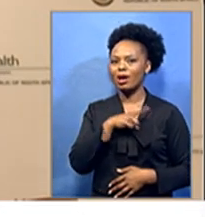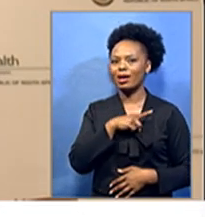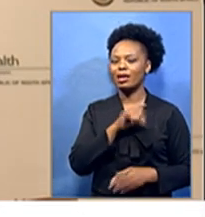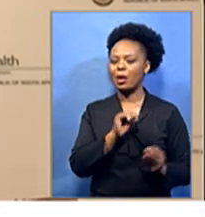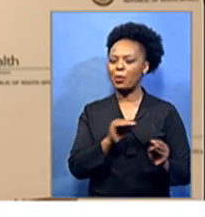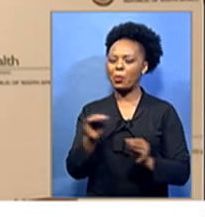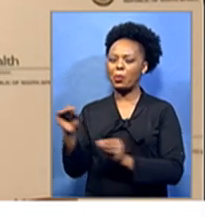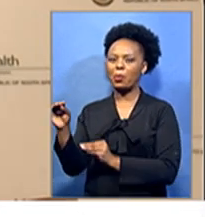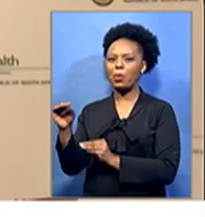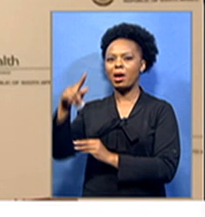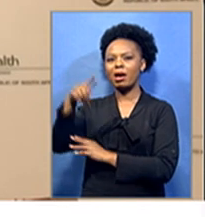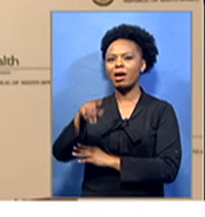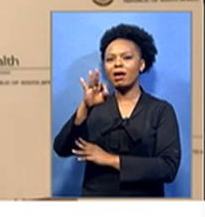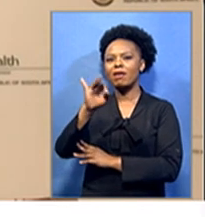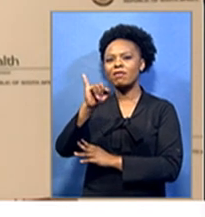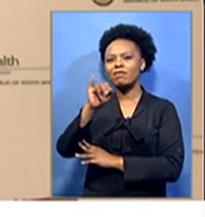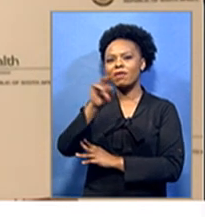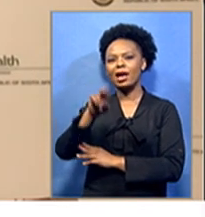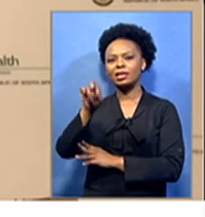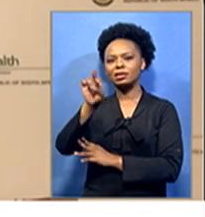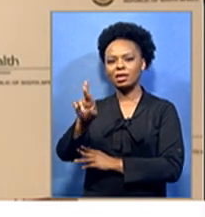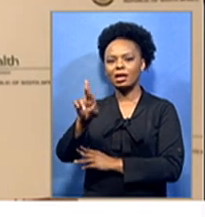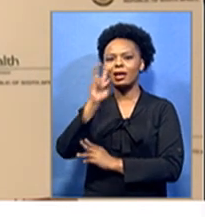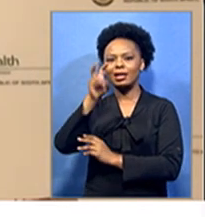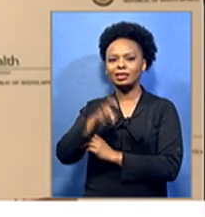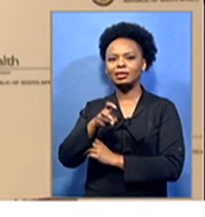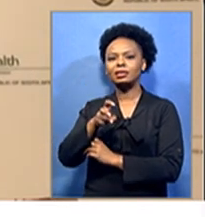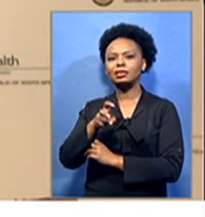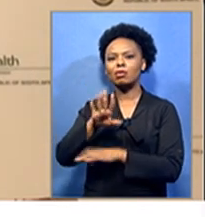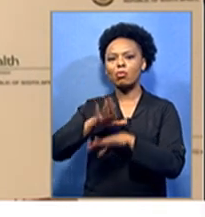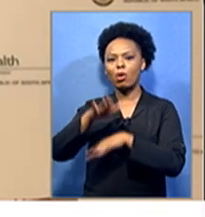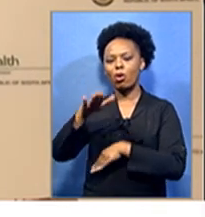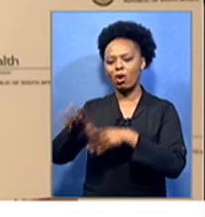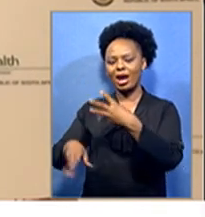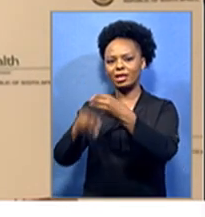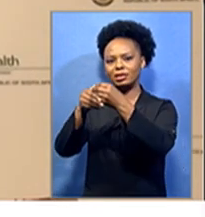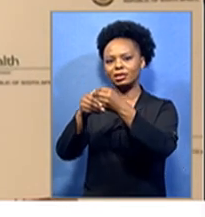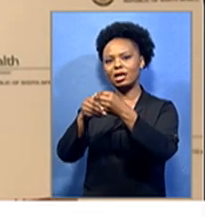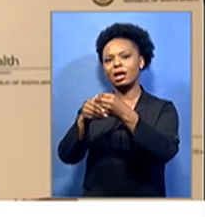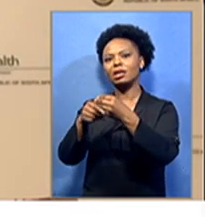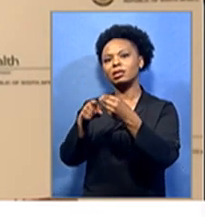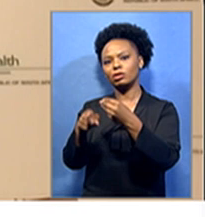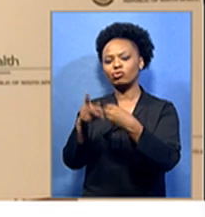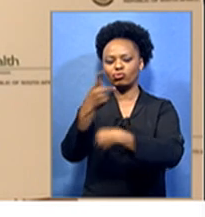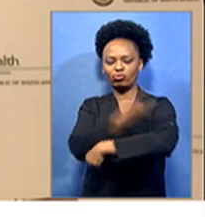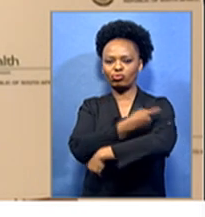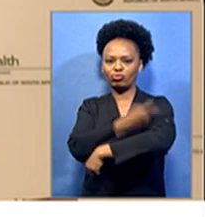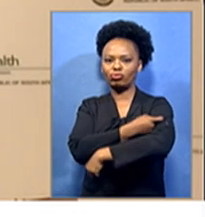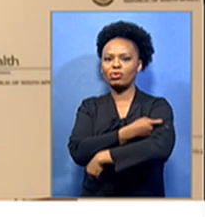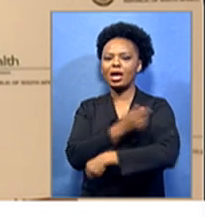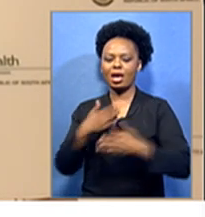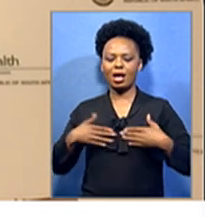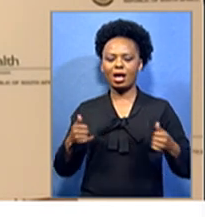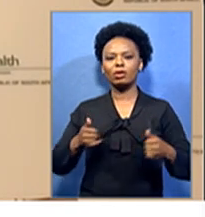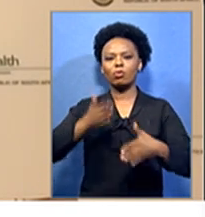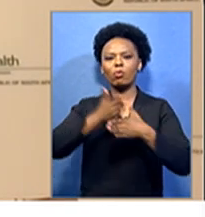consignment means that we still have to do additional vaccination to the health workers. So we would obviously like